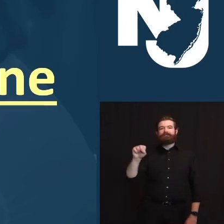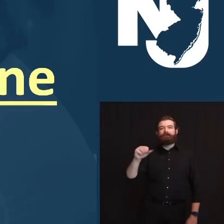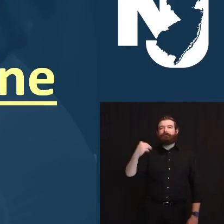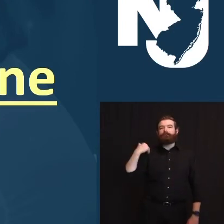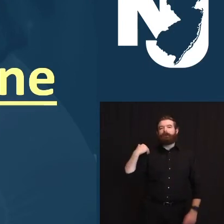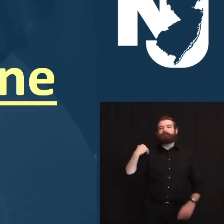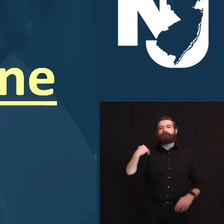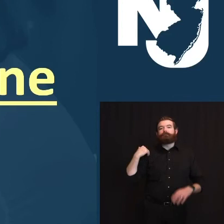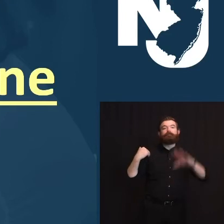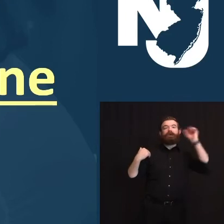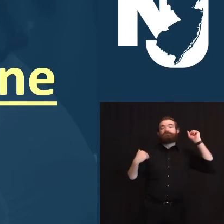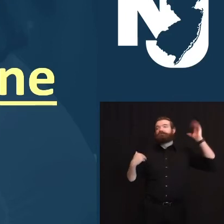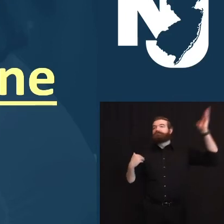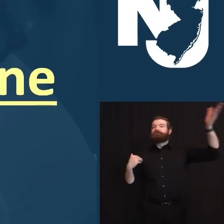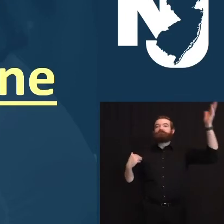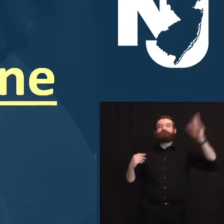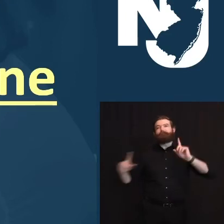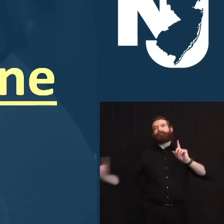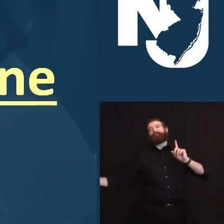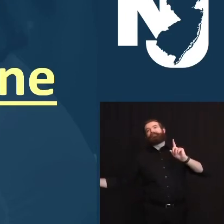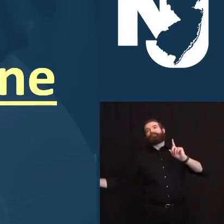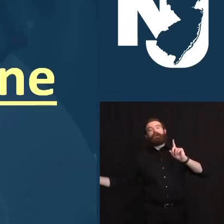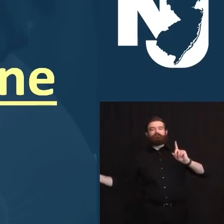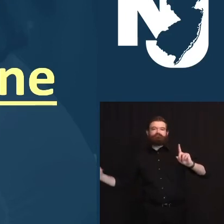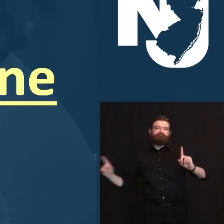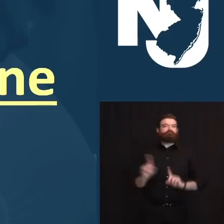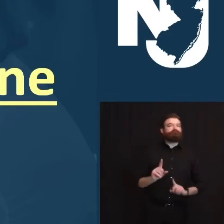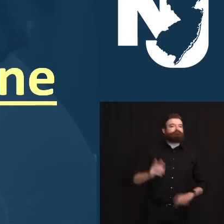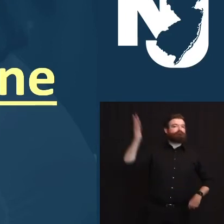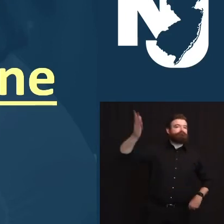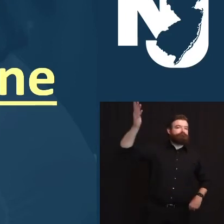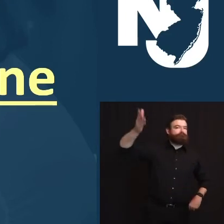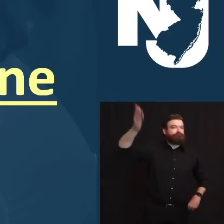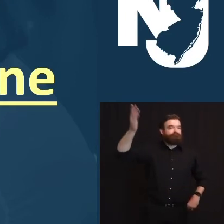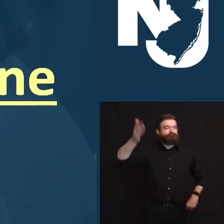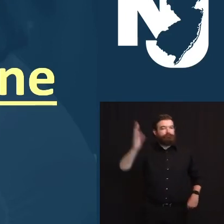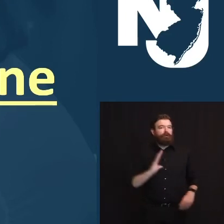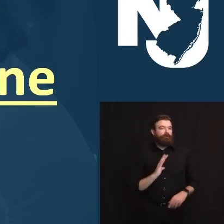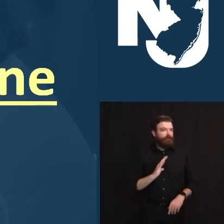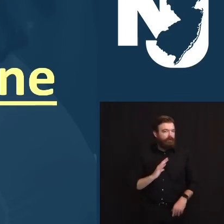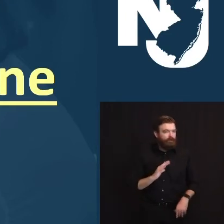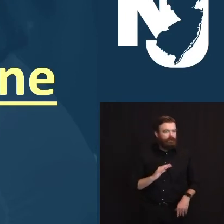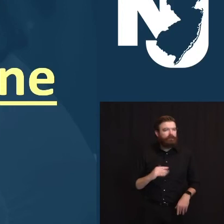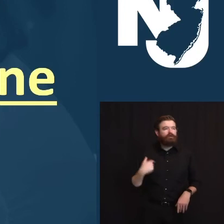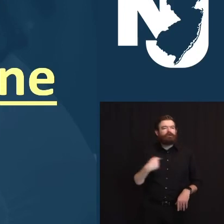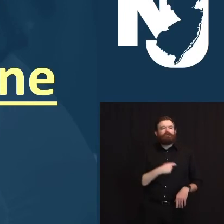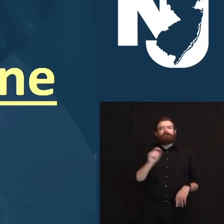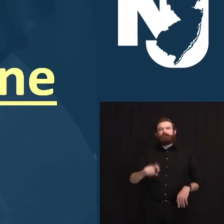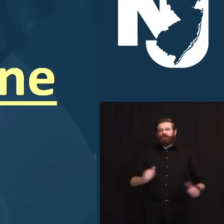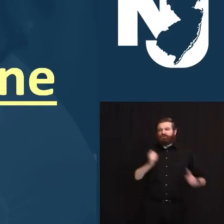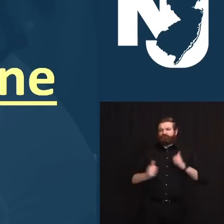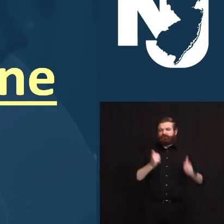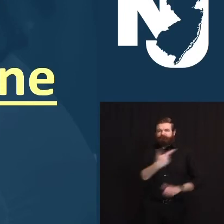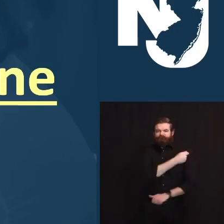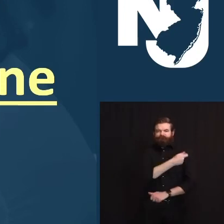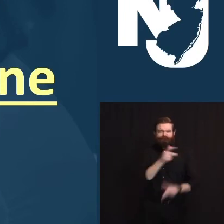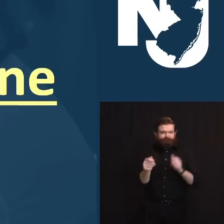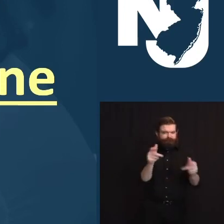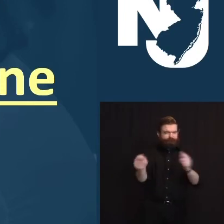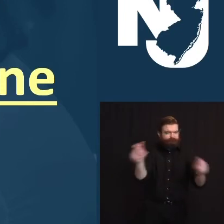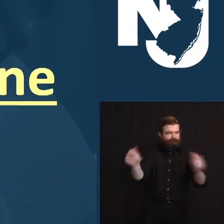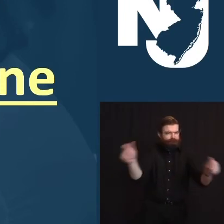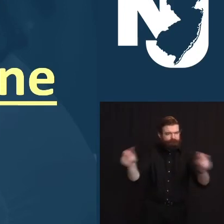we need from the ground up for an aggressive vaccination push. We saw one example of that in Morristown this morning.